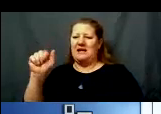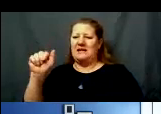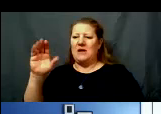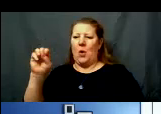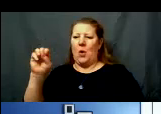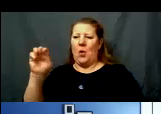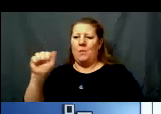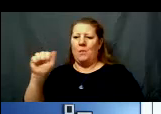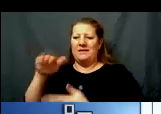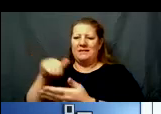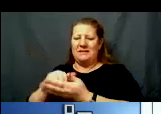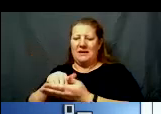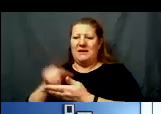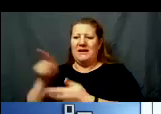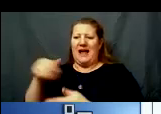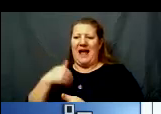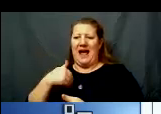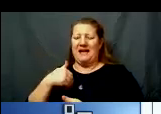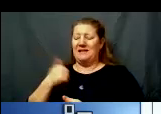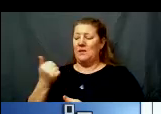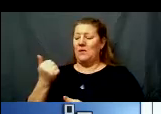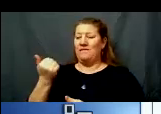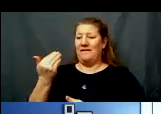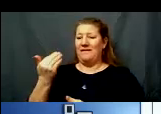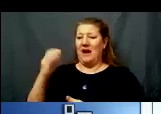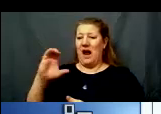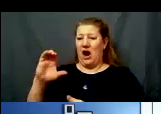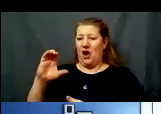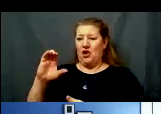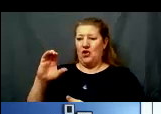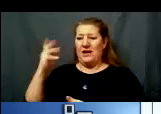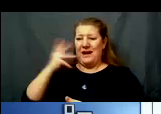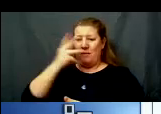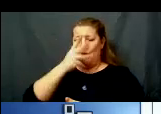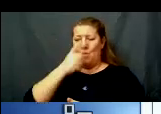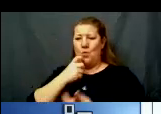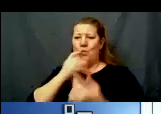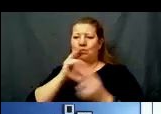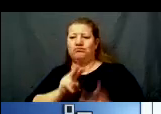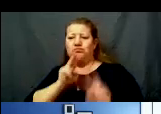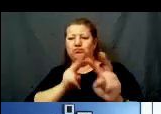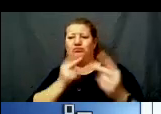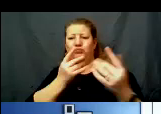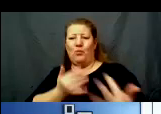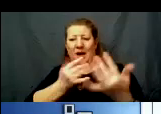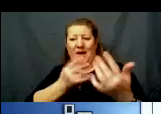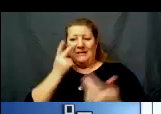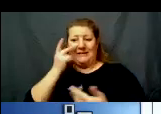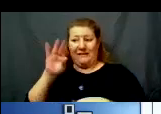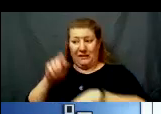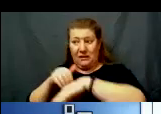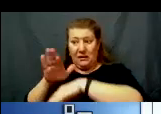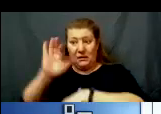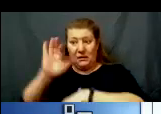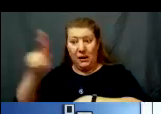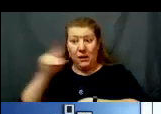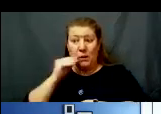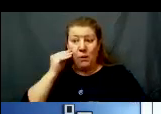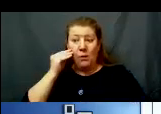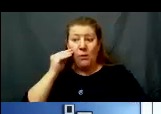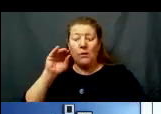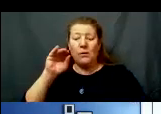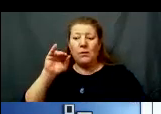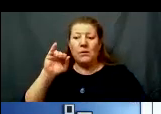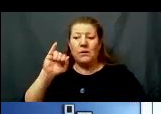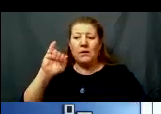to 1,500 immigrants, folks who are awaiting trial, awaiting hearings to see if they're going to be deported. And right smack